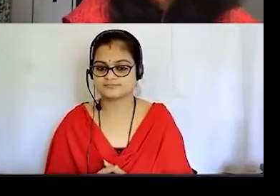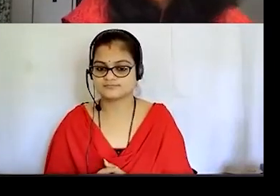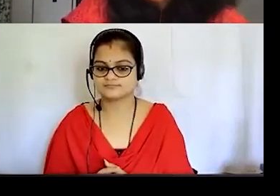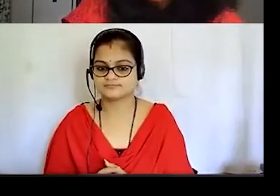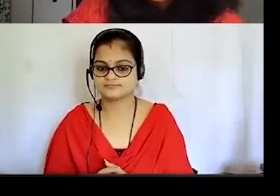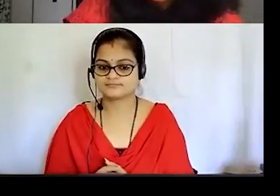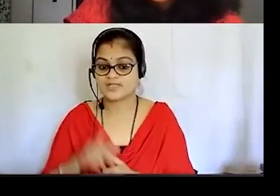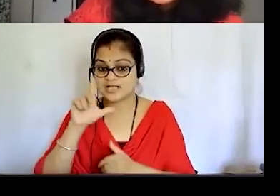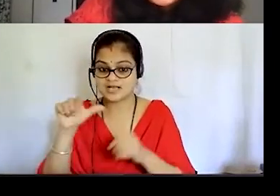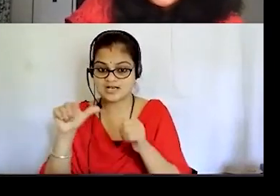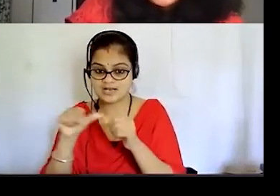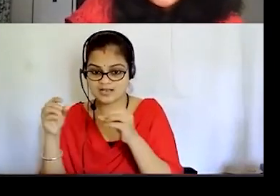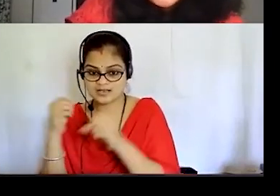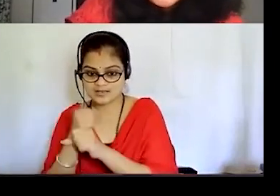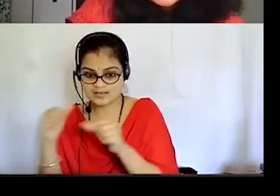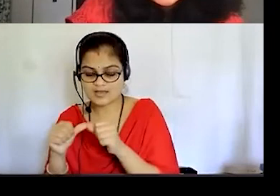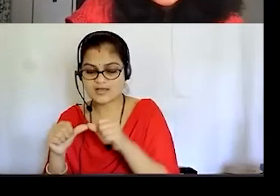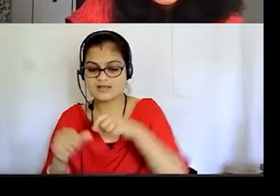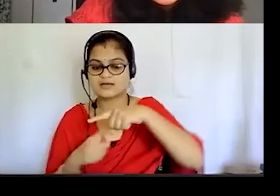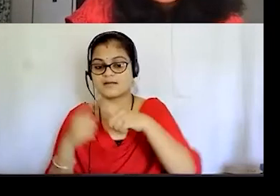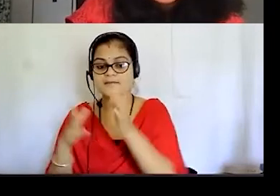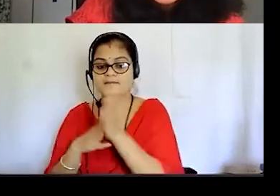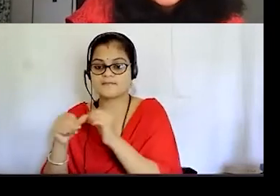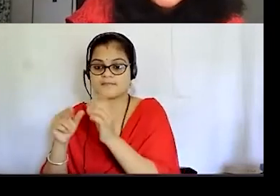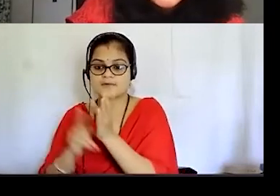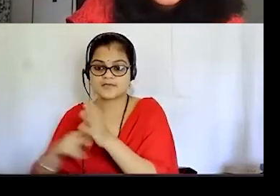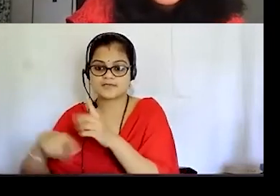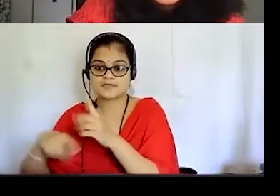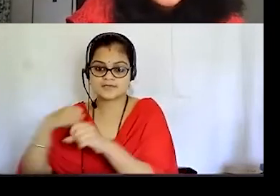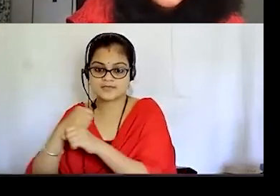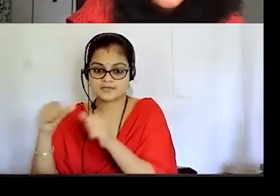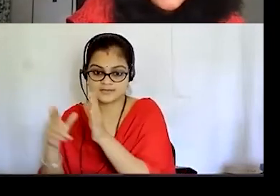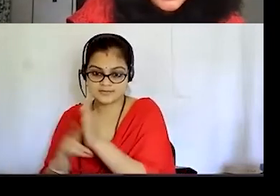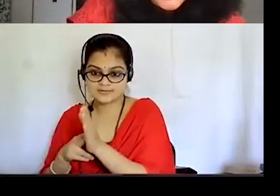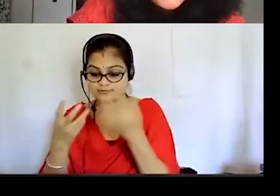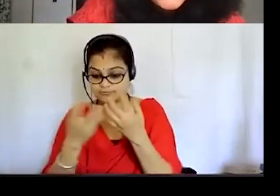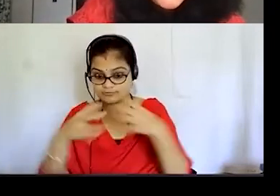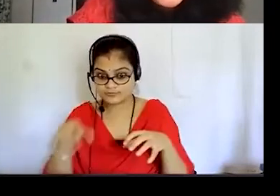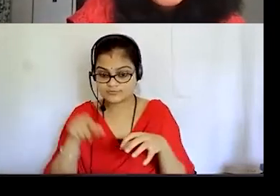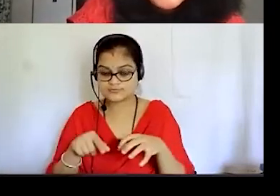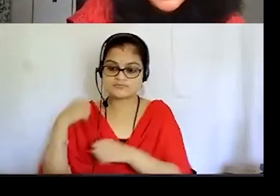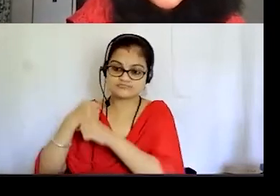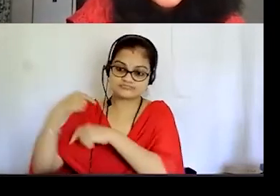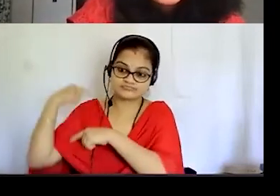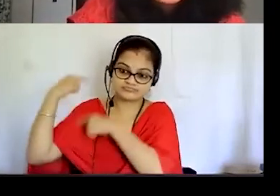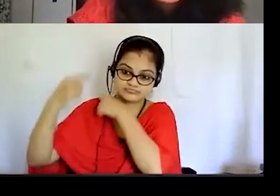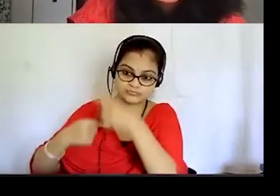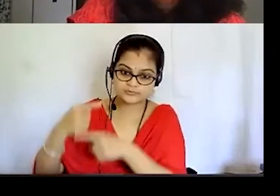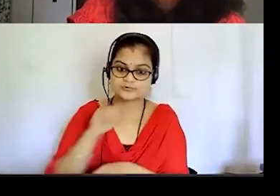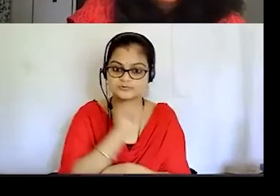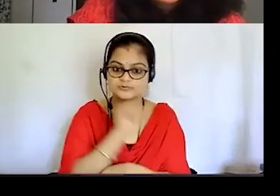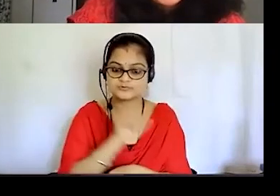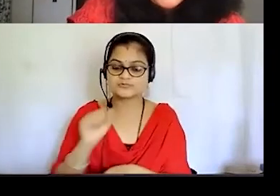The Lanka and the Manganear communities are exclusively hereditary groups who make their living